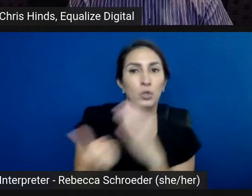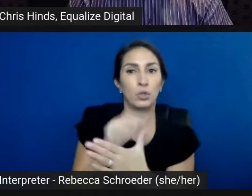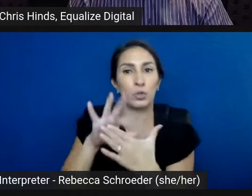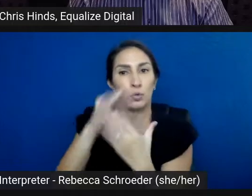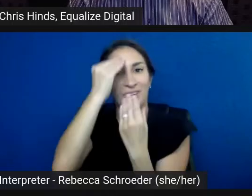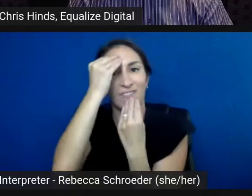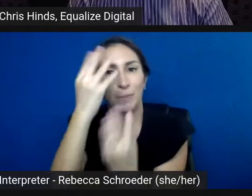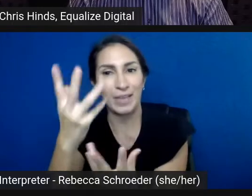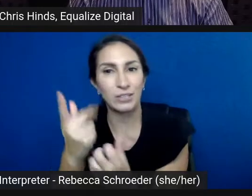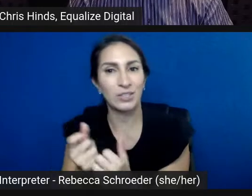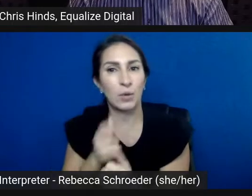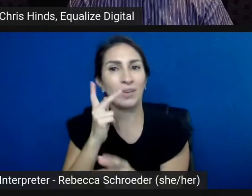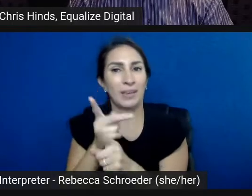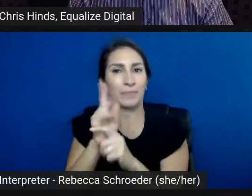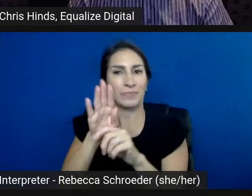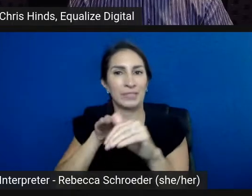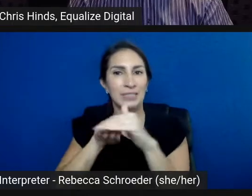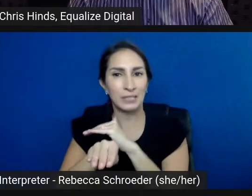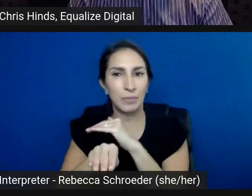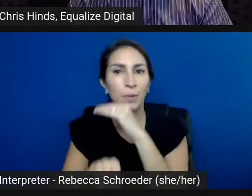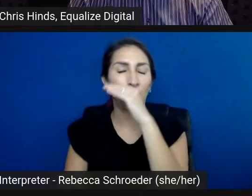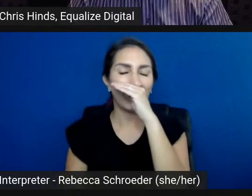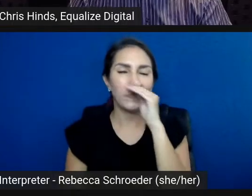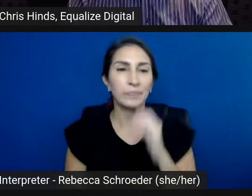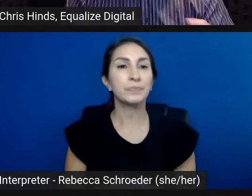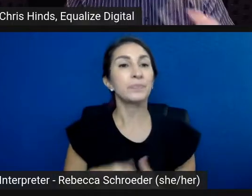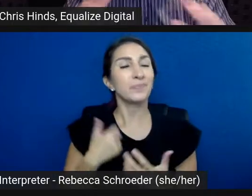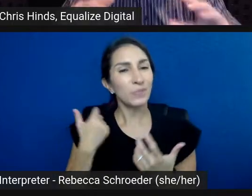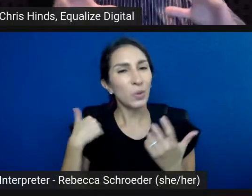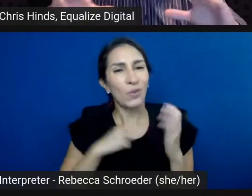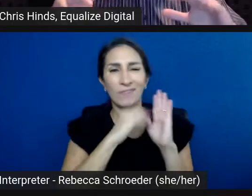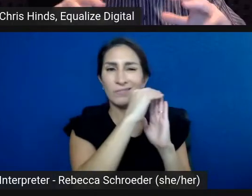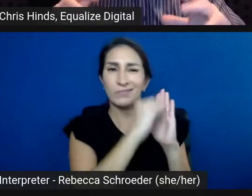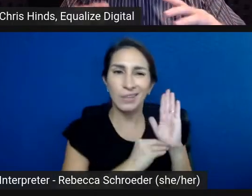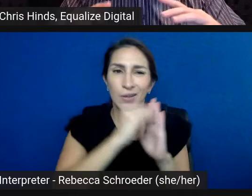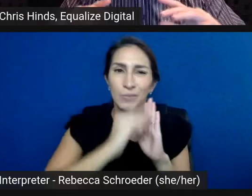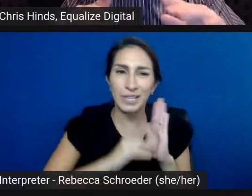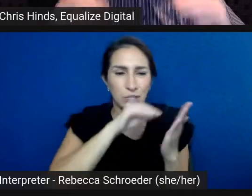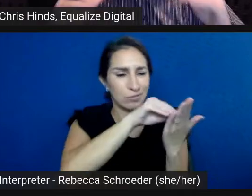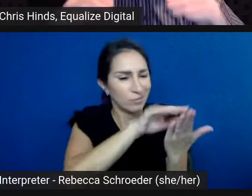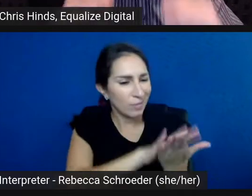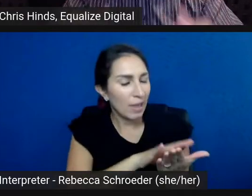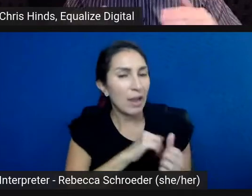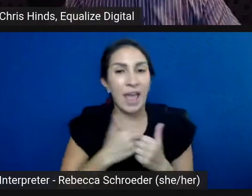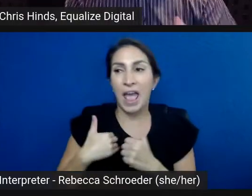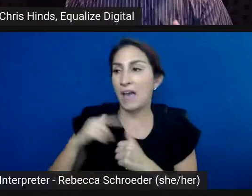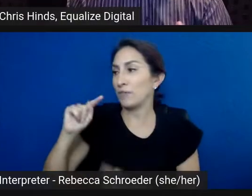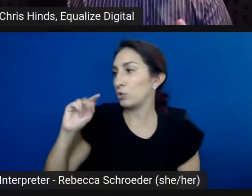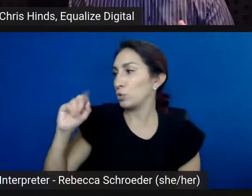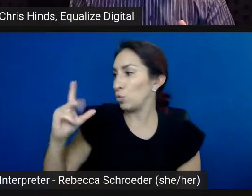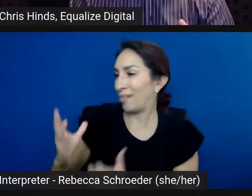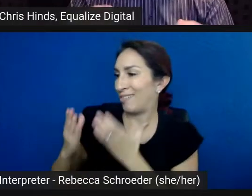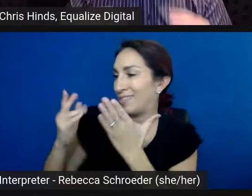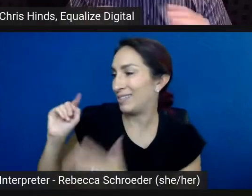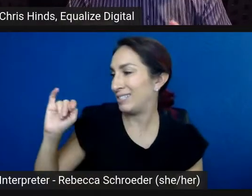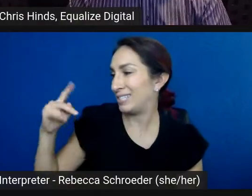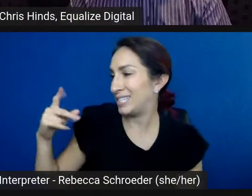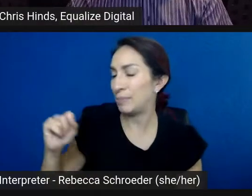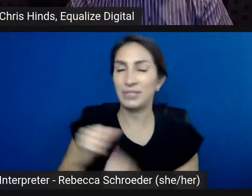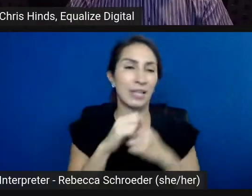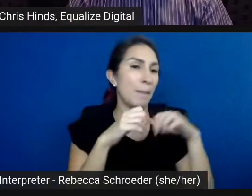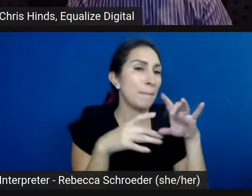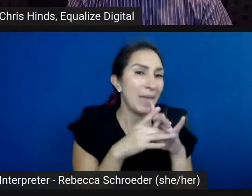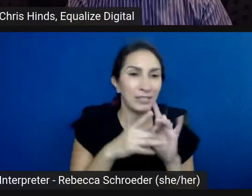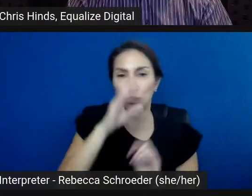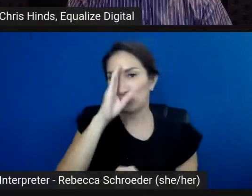that I think, through by virtue of Colleen's documentation, like having tooltips and messages directly in the ACF editing areas,